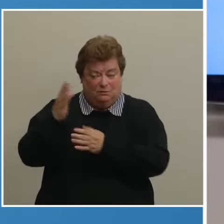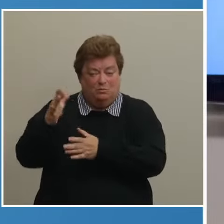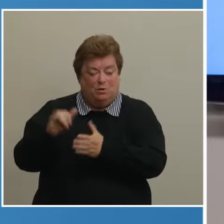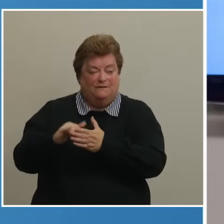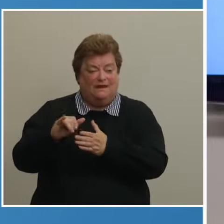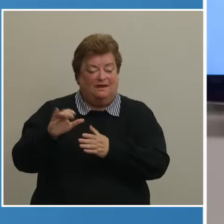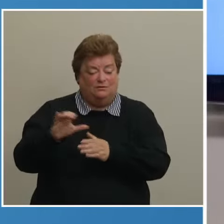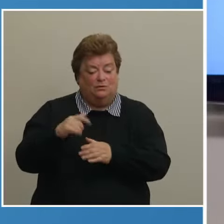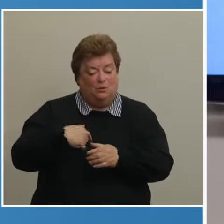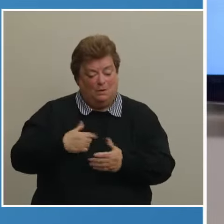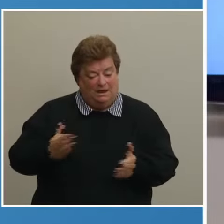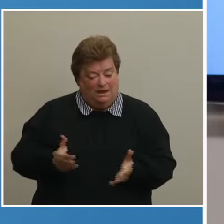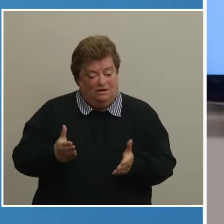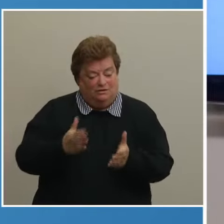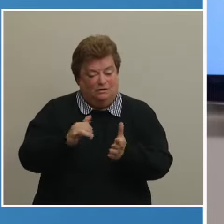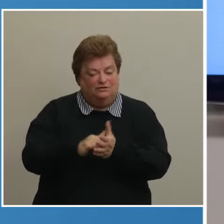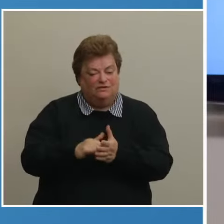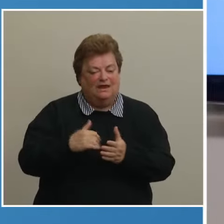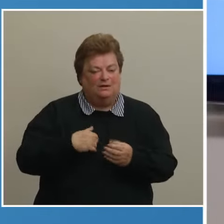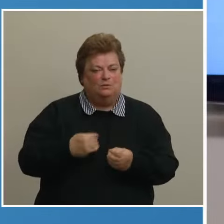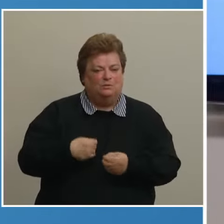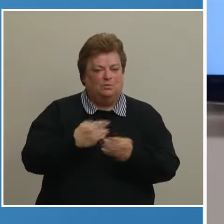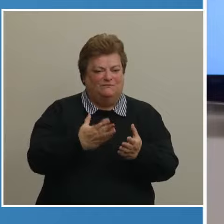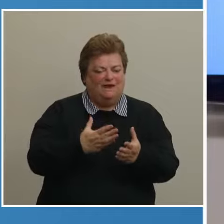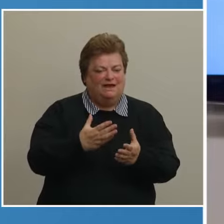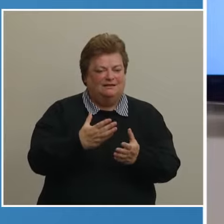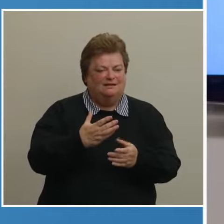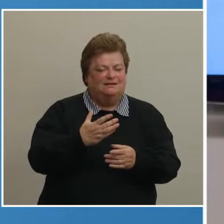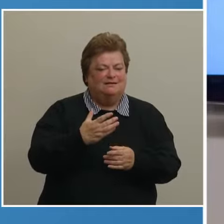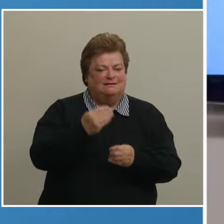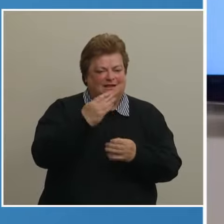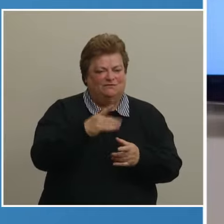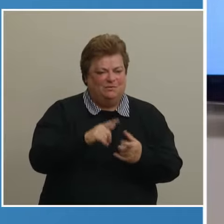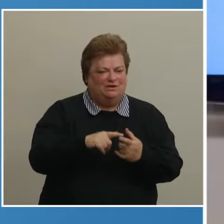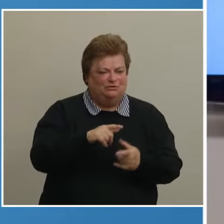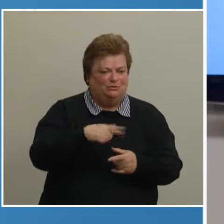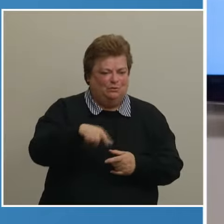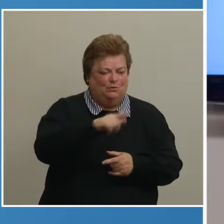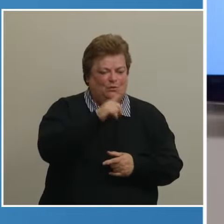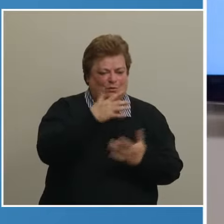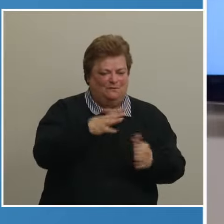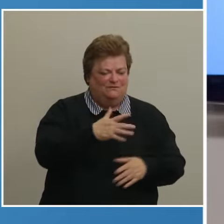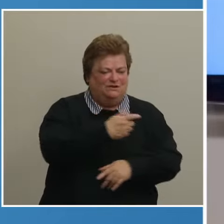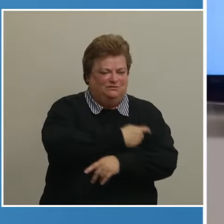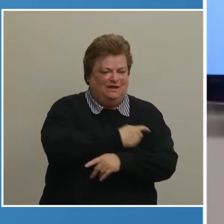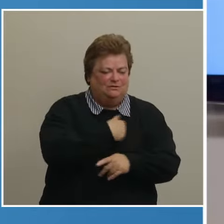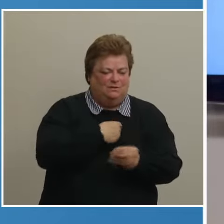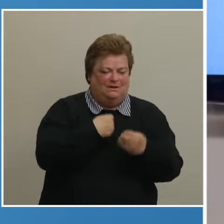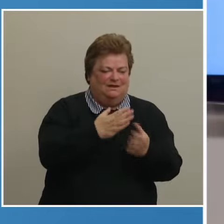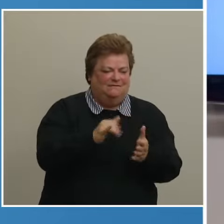that, and we provide information to those that we vaccinate to do the same.